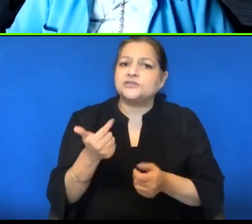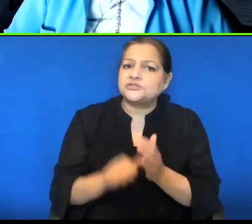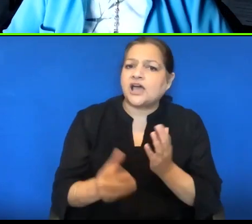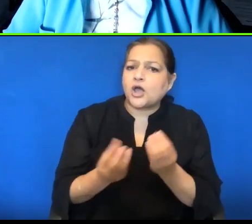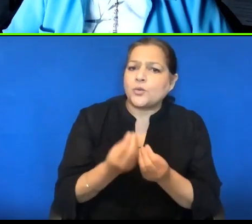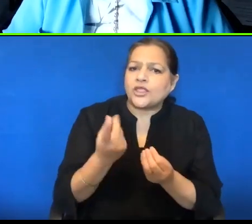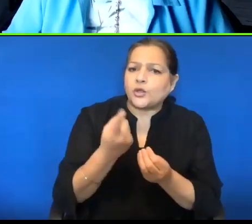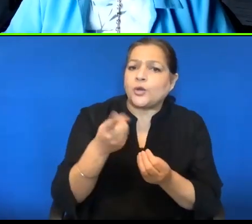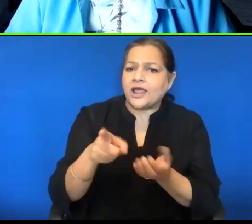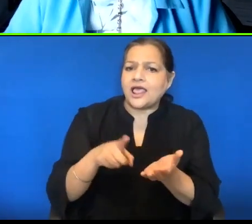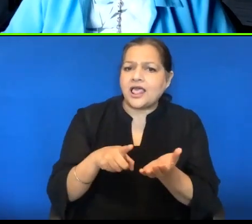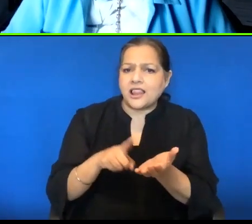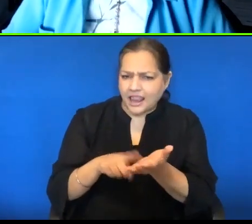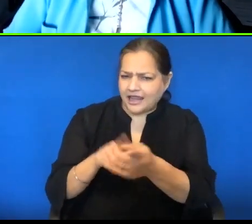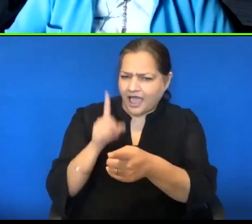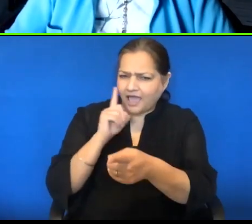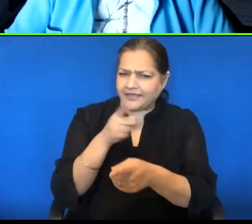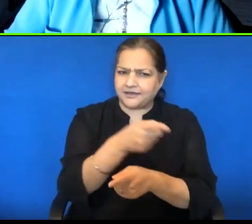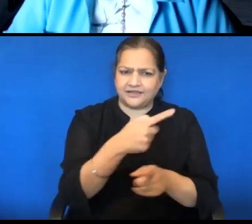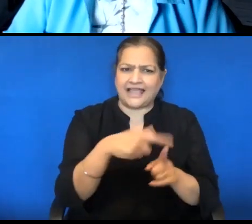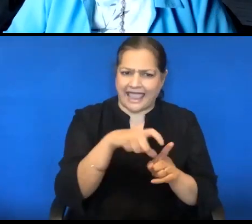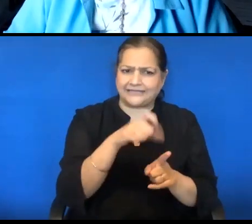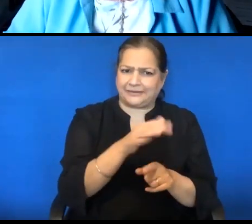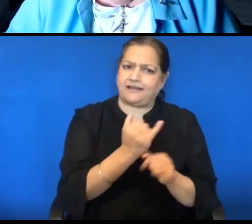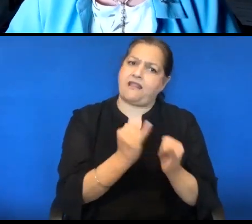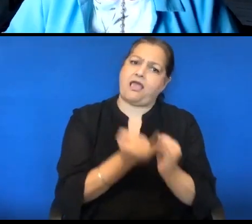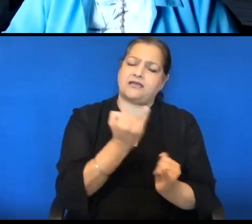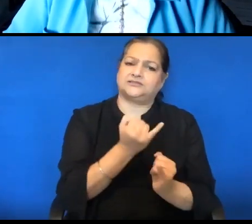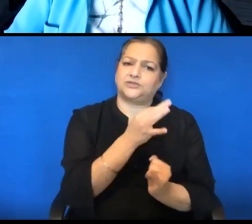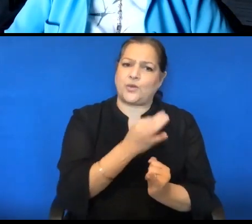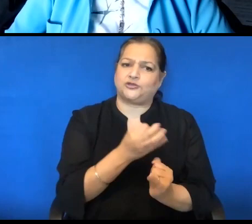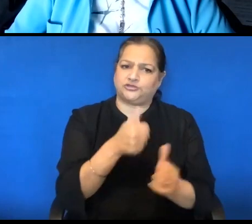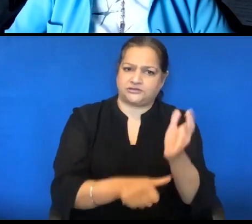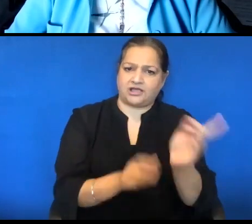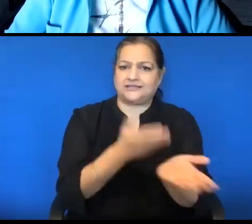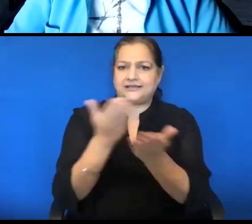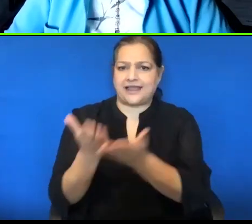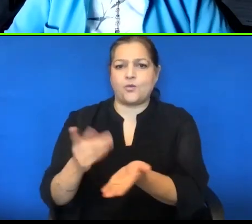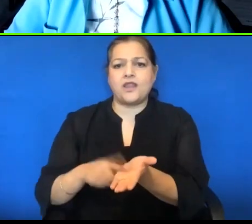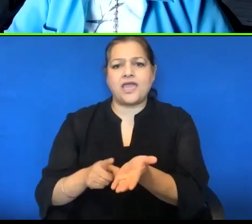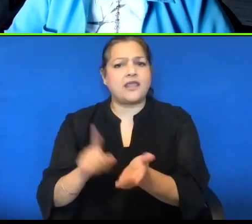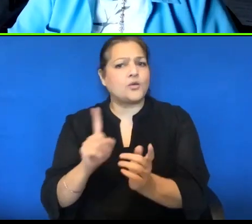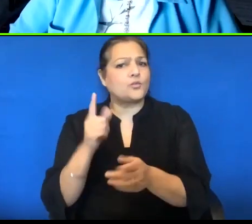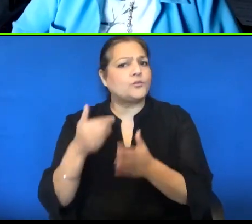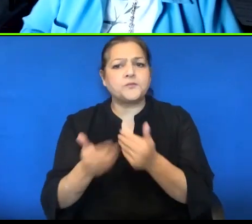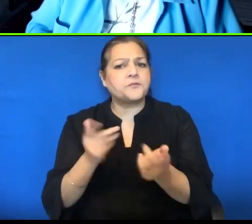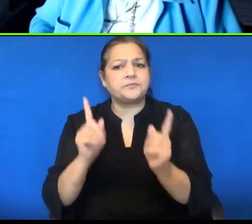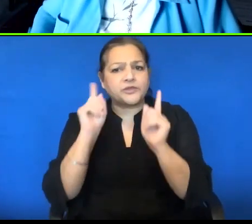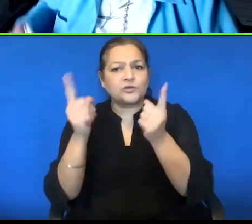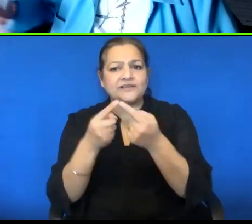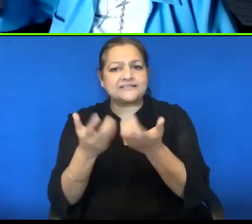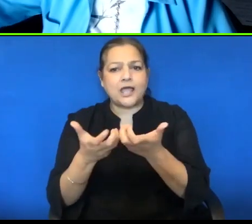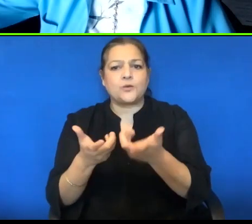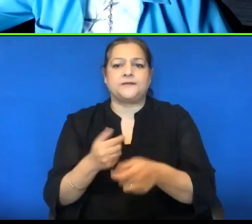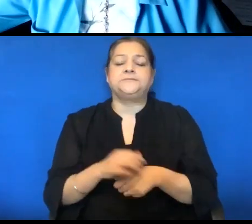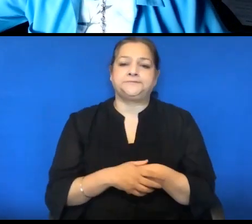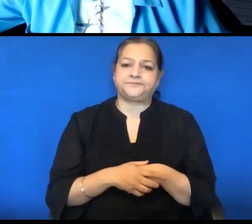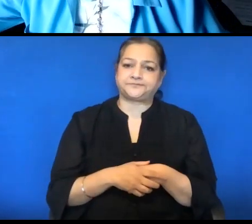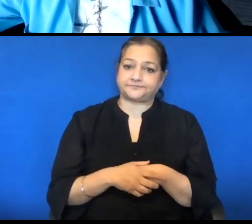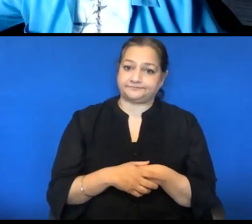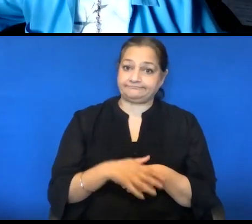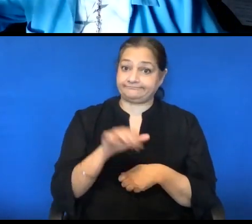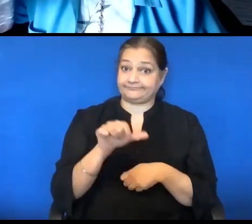think we're starting with you, aren't we? Because we've just finished. Yes. Thank you, Sue. So universities, what are you going to do about universities? Yeah, so Daniel, yes, this is